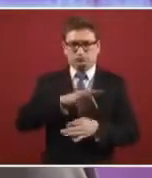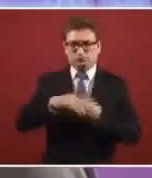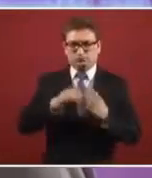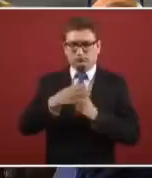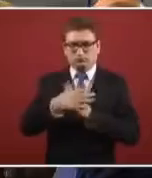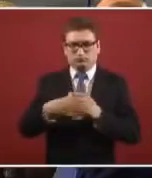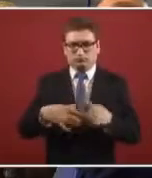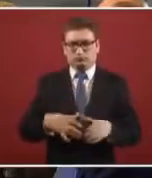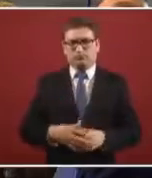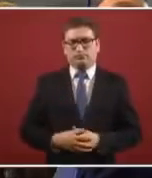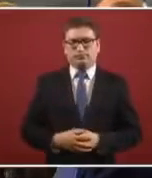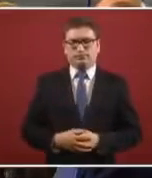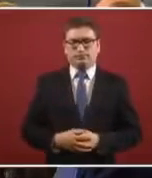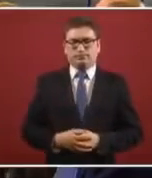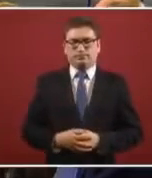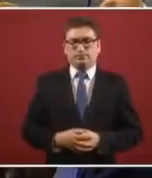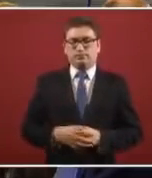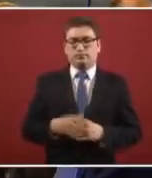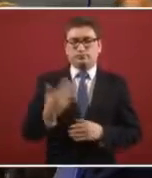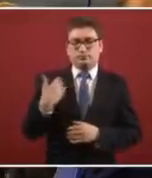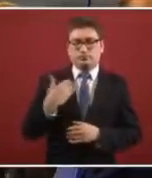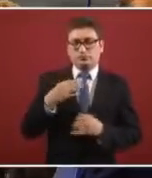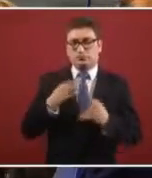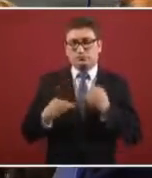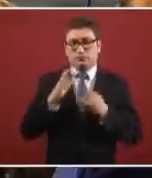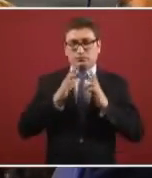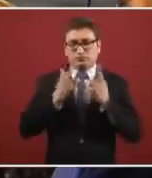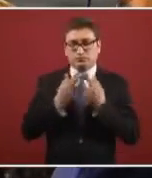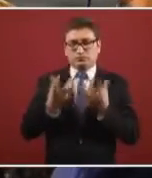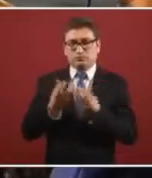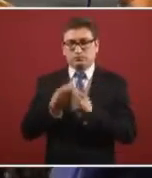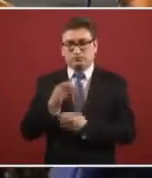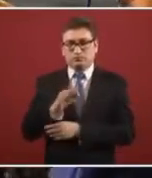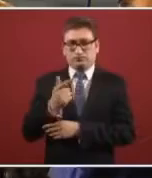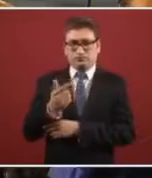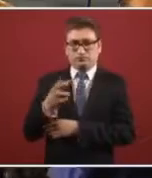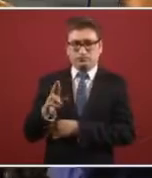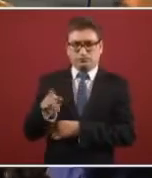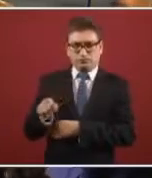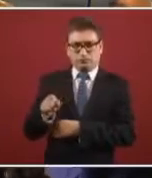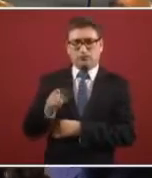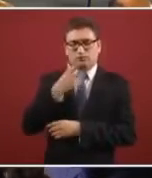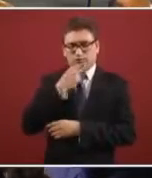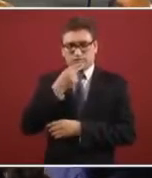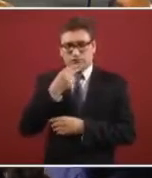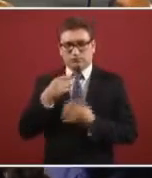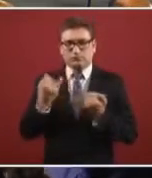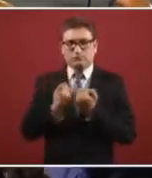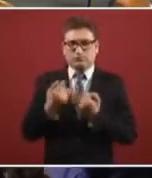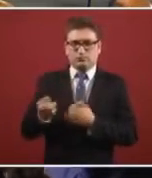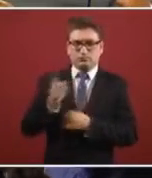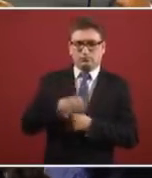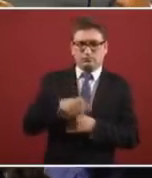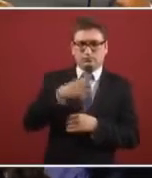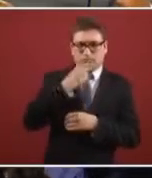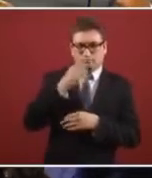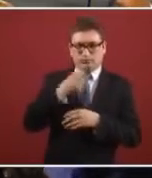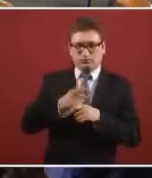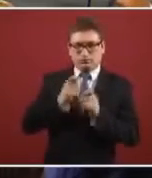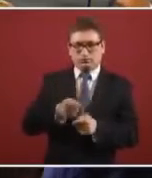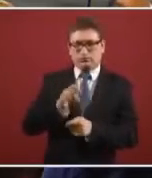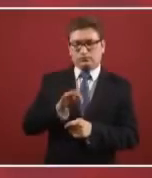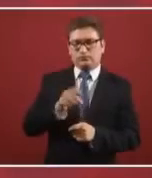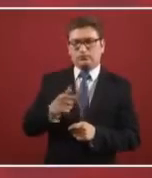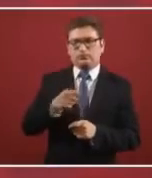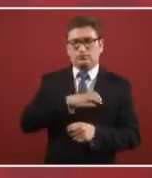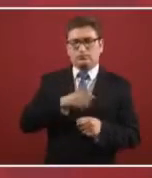presidencial. parents have Y support la of the última whole reunión que hemos presidential sostenido con el committee. fiscal general y con And then the el next fiscal fiscal especializado, general promovida of por el the presidente